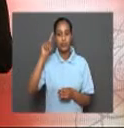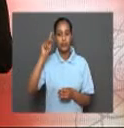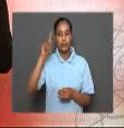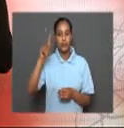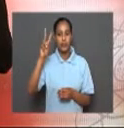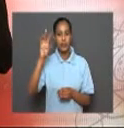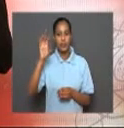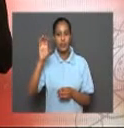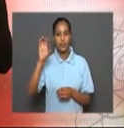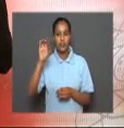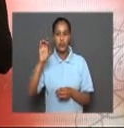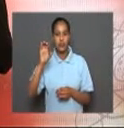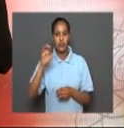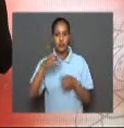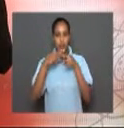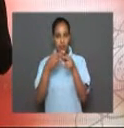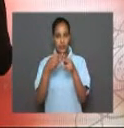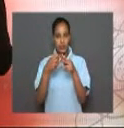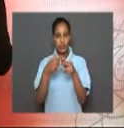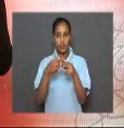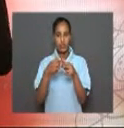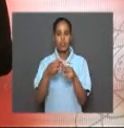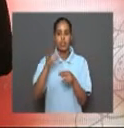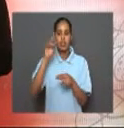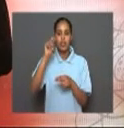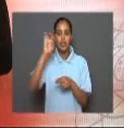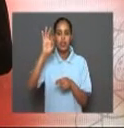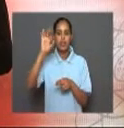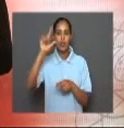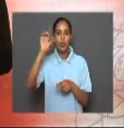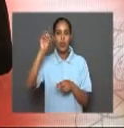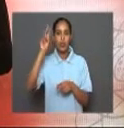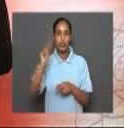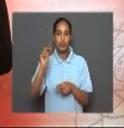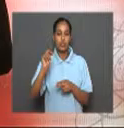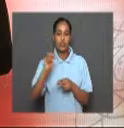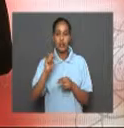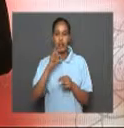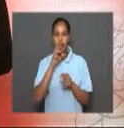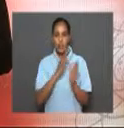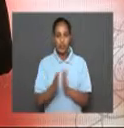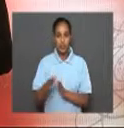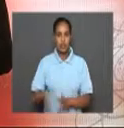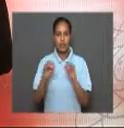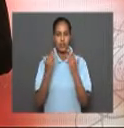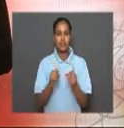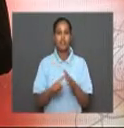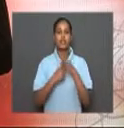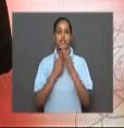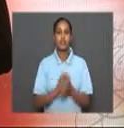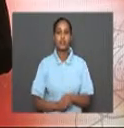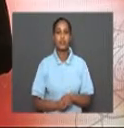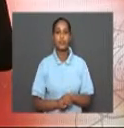polytetrafluoroethylene, which is better known as Teflon. Are you ready, students? Let us get